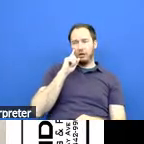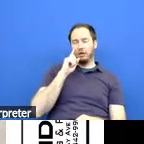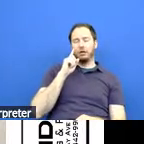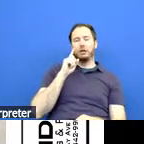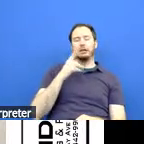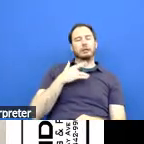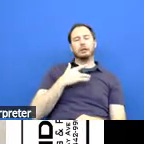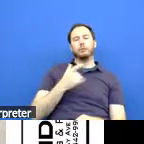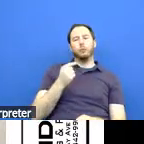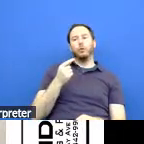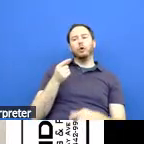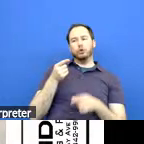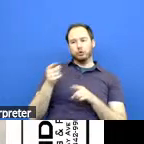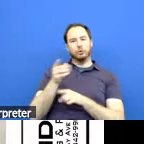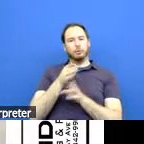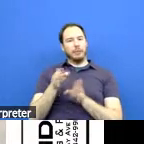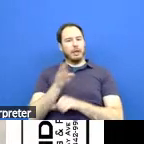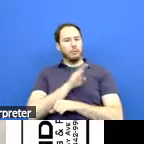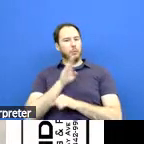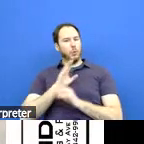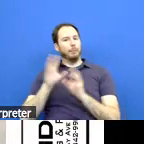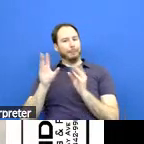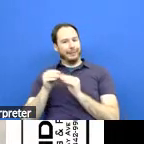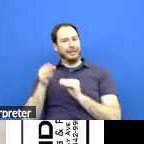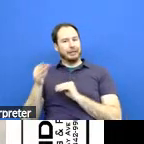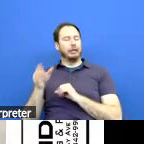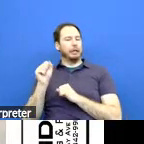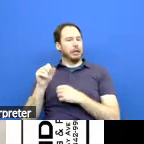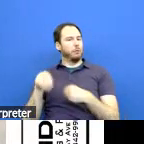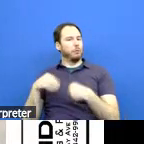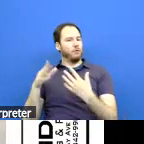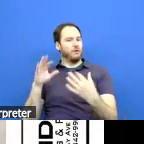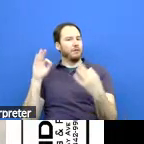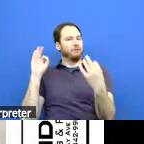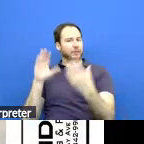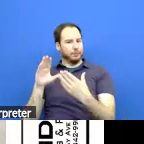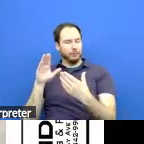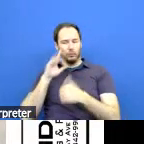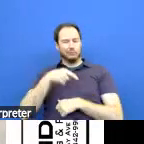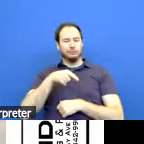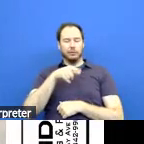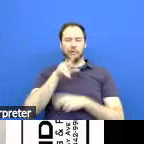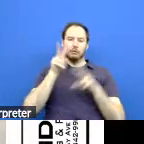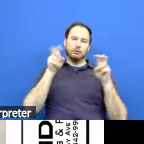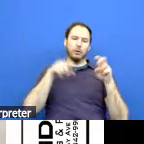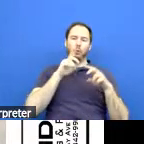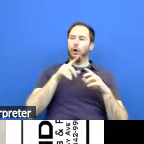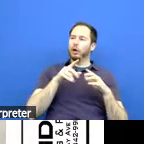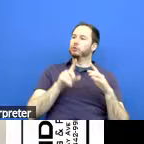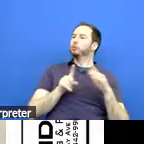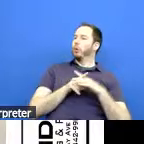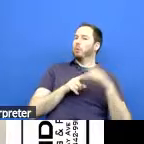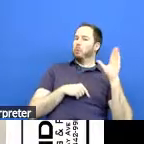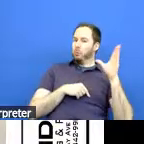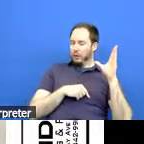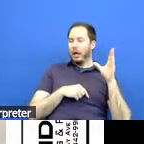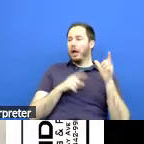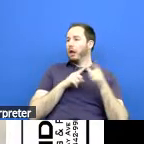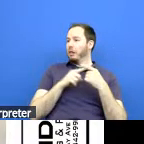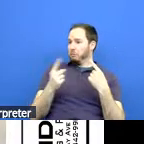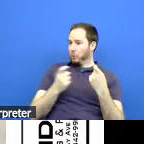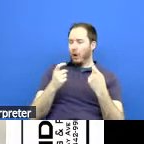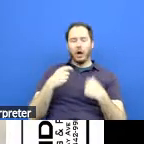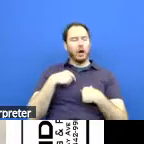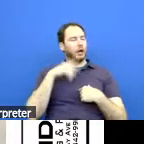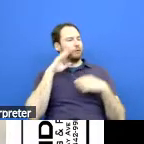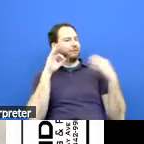no, typically at planning board, so it'll be at planning board. They'll do a presentation of the plans. The planning board will ask a bunch of